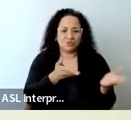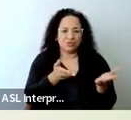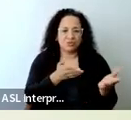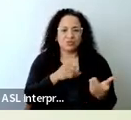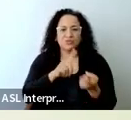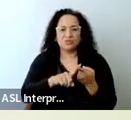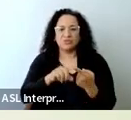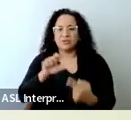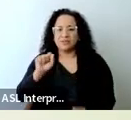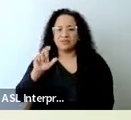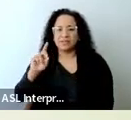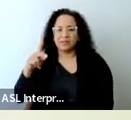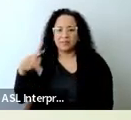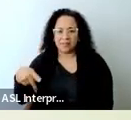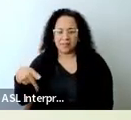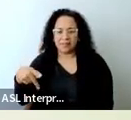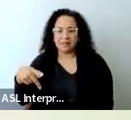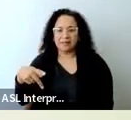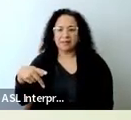to STP.